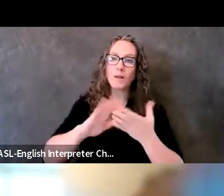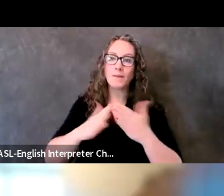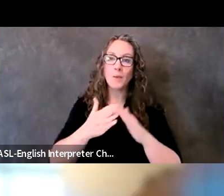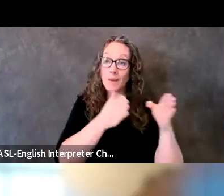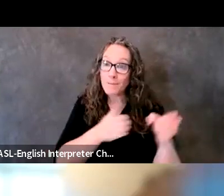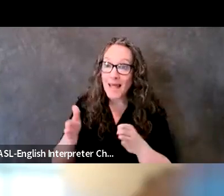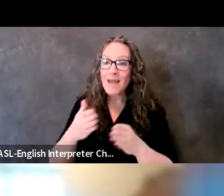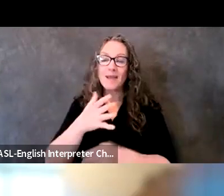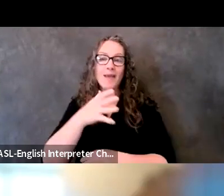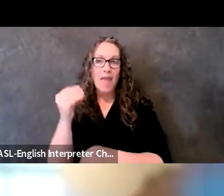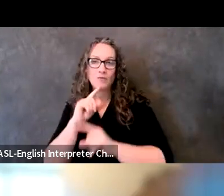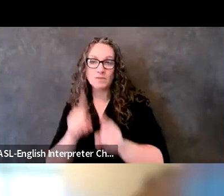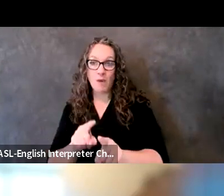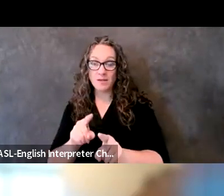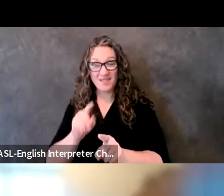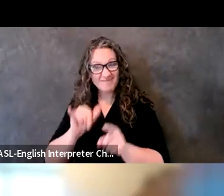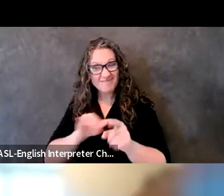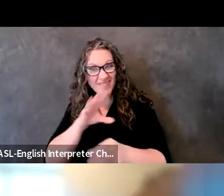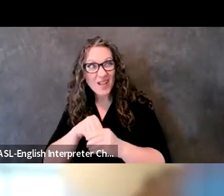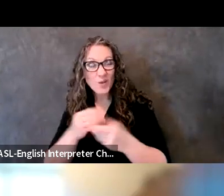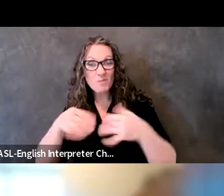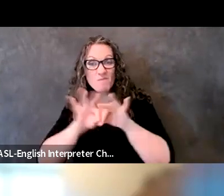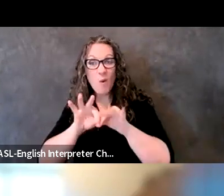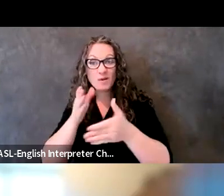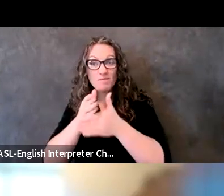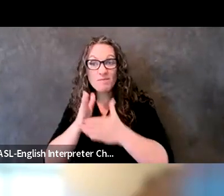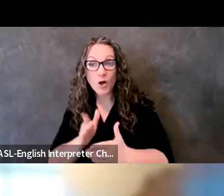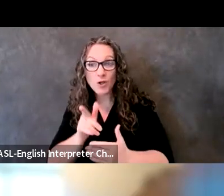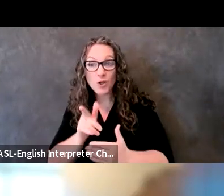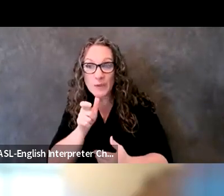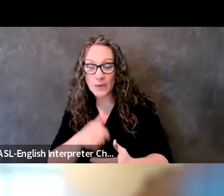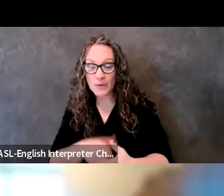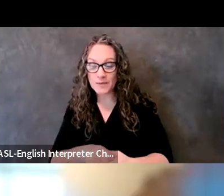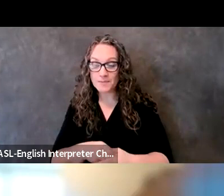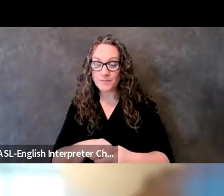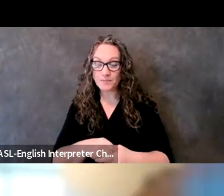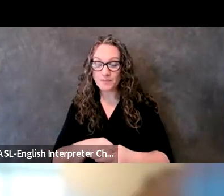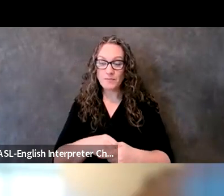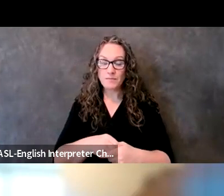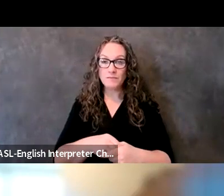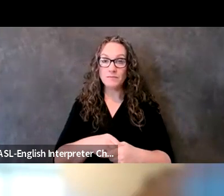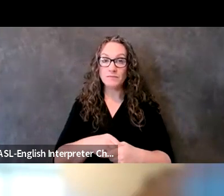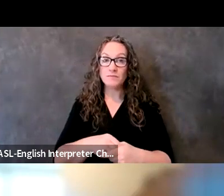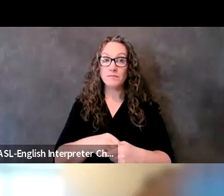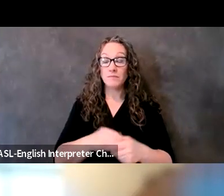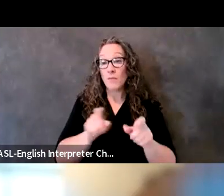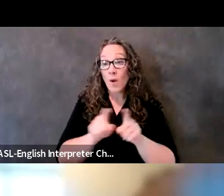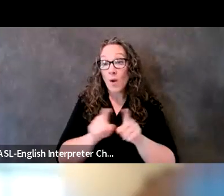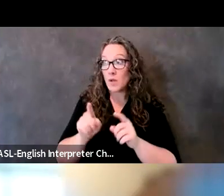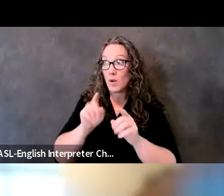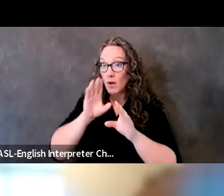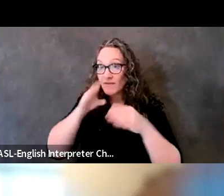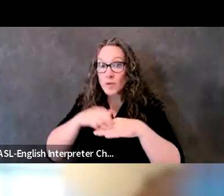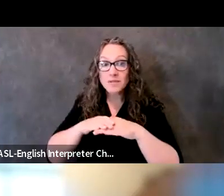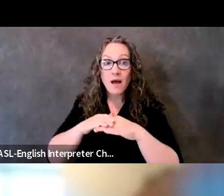who our partners are. So it definitely, and working with the local partners as well. So this is not to be, oh, this is